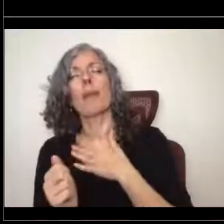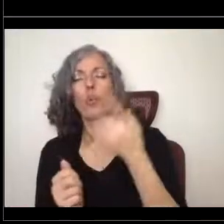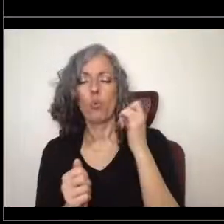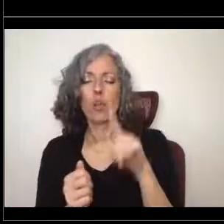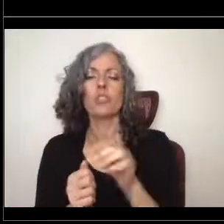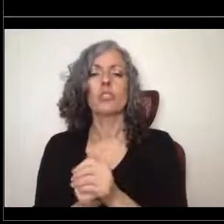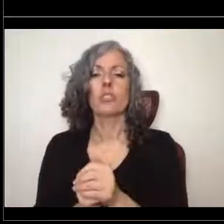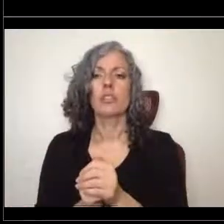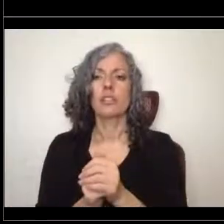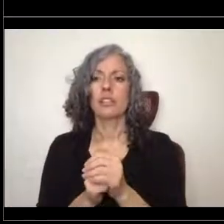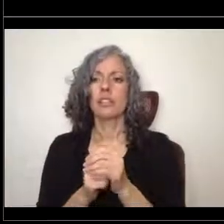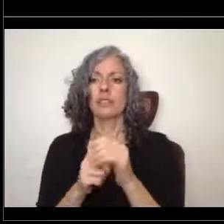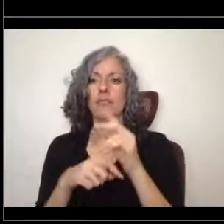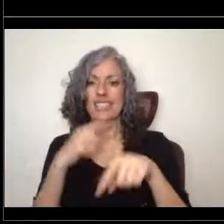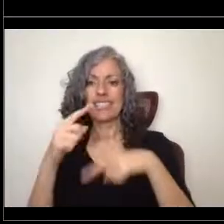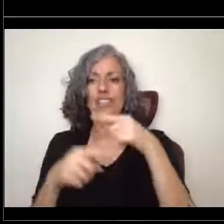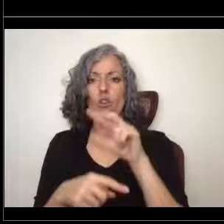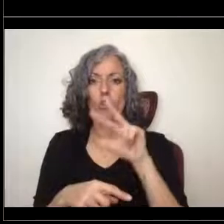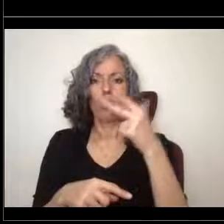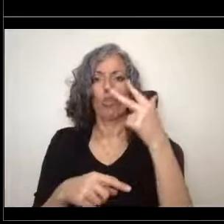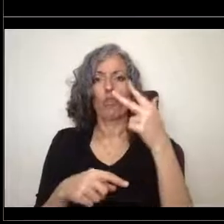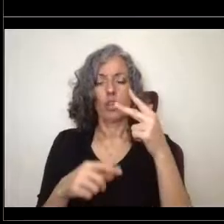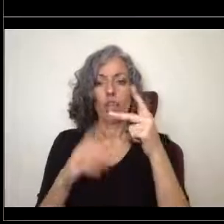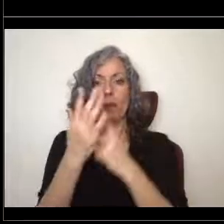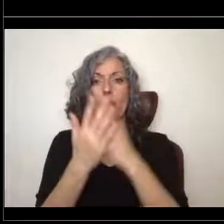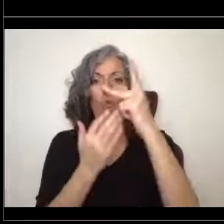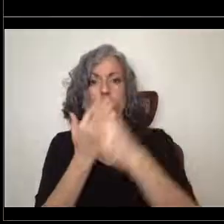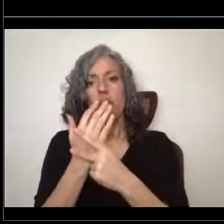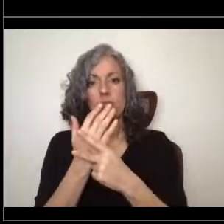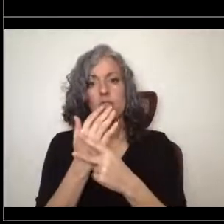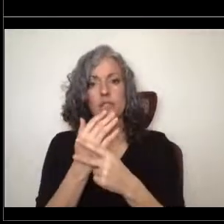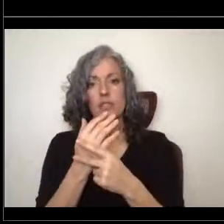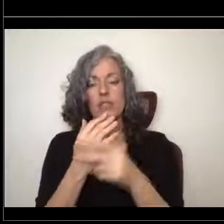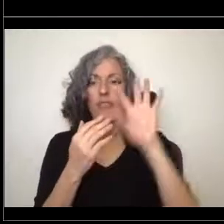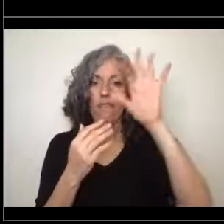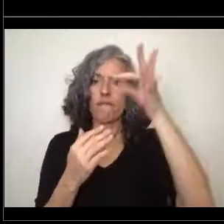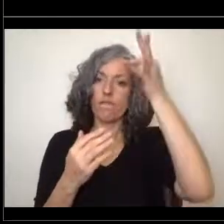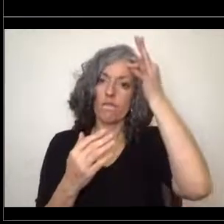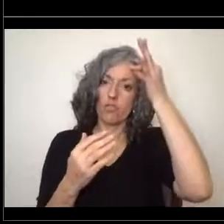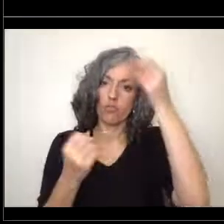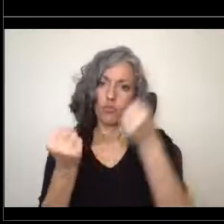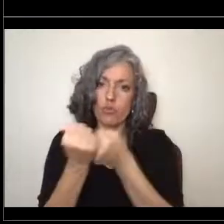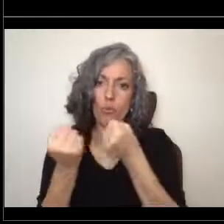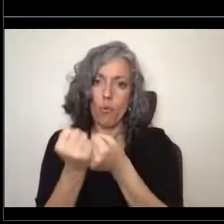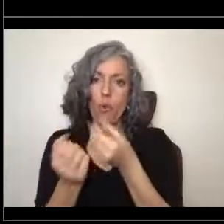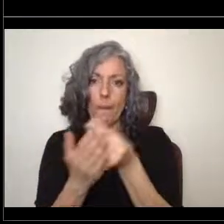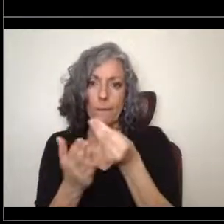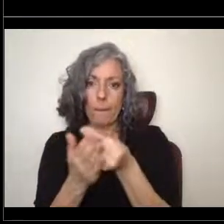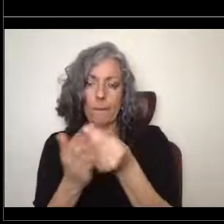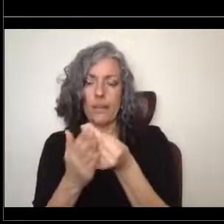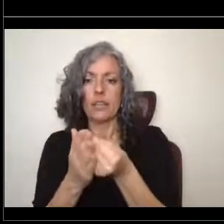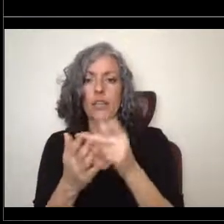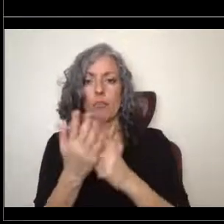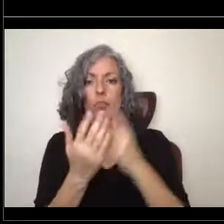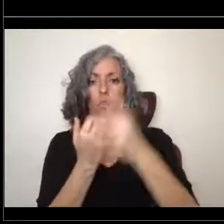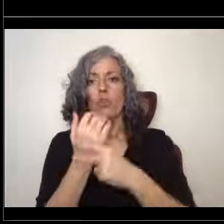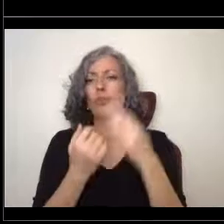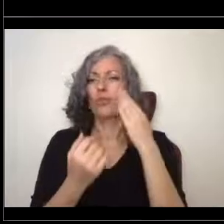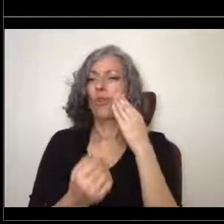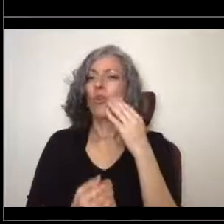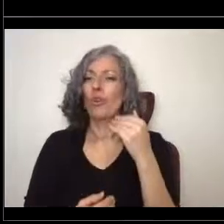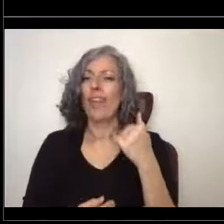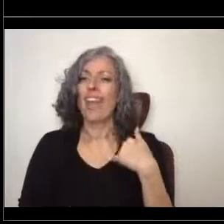cycle 3 programs, in terms of the federal grant programs, the discretionary federal grant programs, recognizing you have a November 14th date